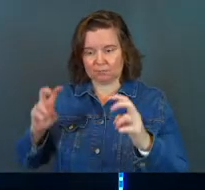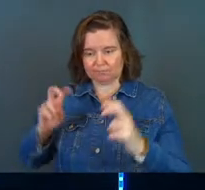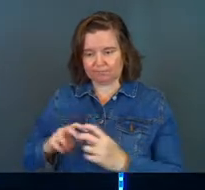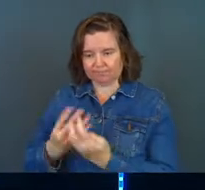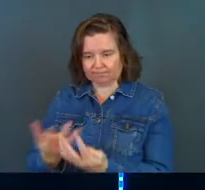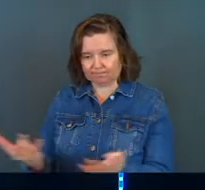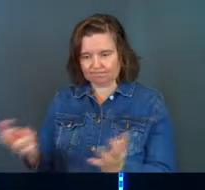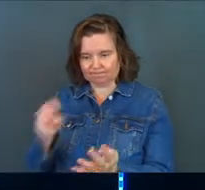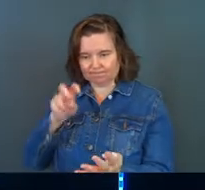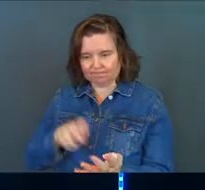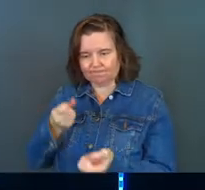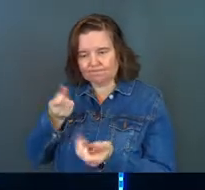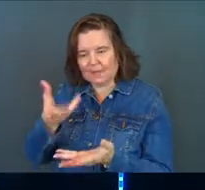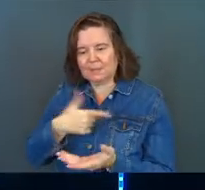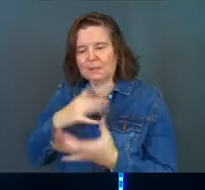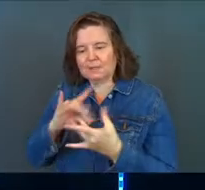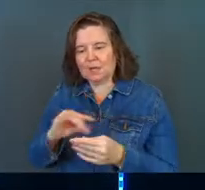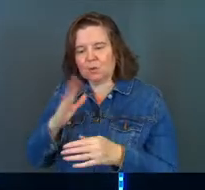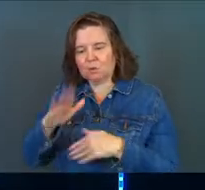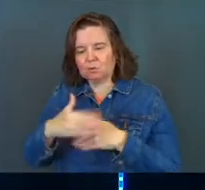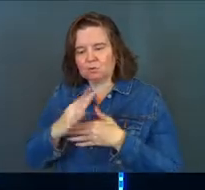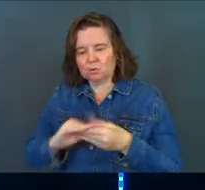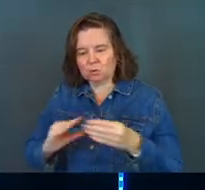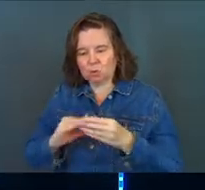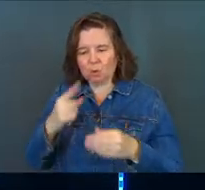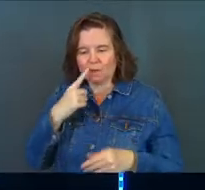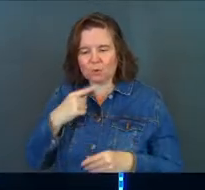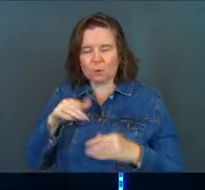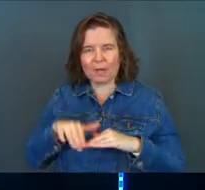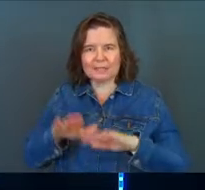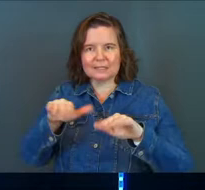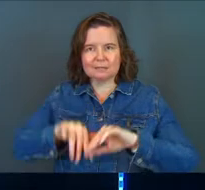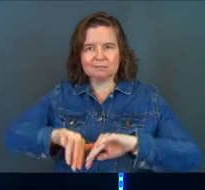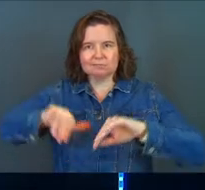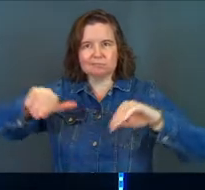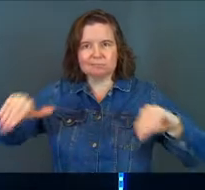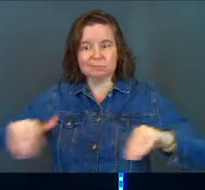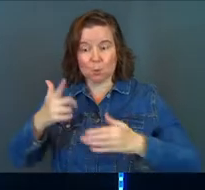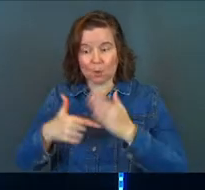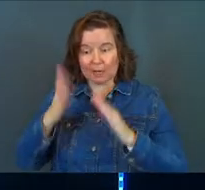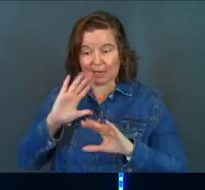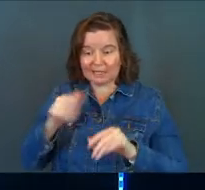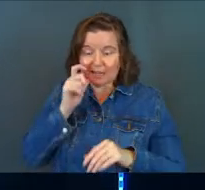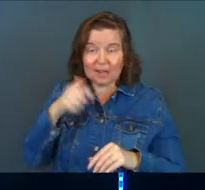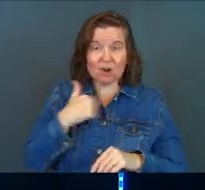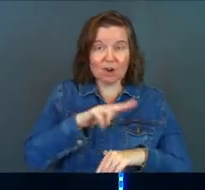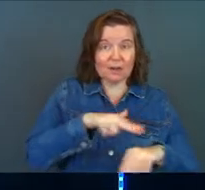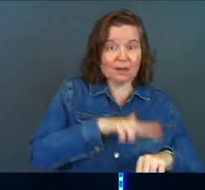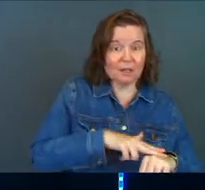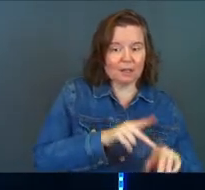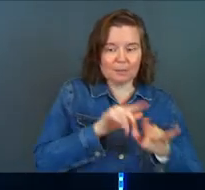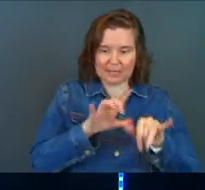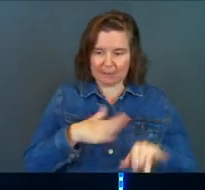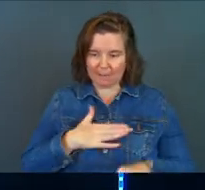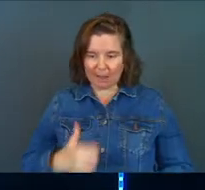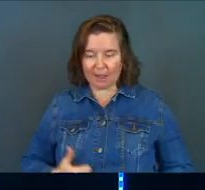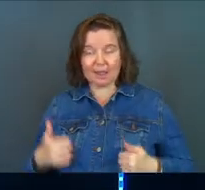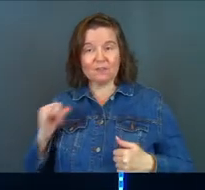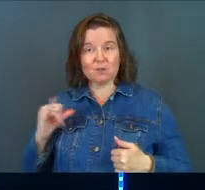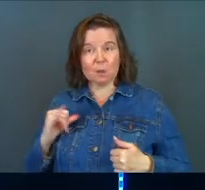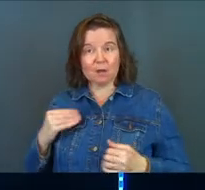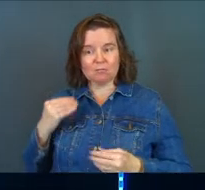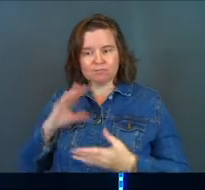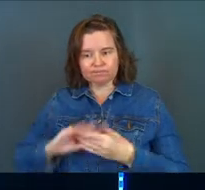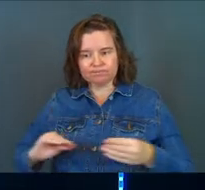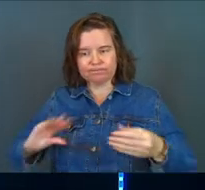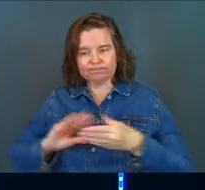me tell you the stories of the Red Sea. Let me tell you the stories of what God did, not just in our nation, but in my life as well. And